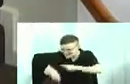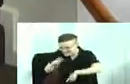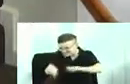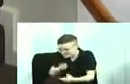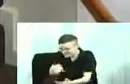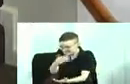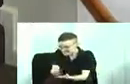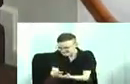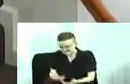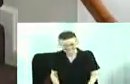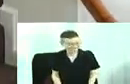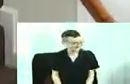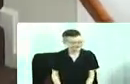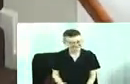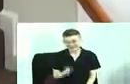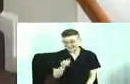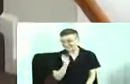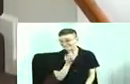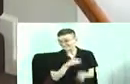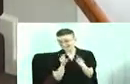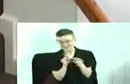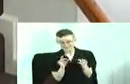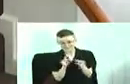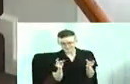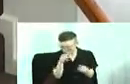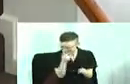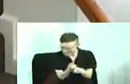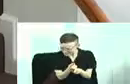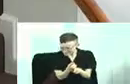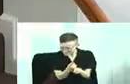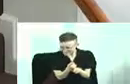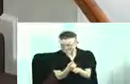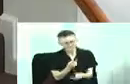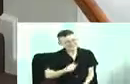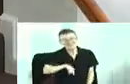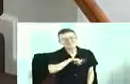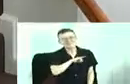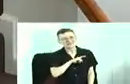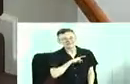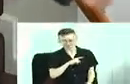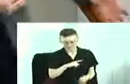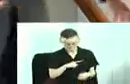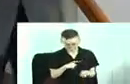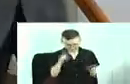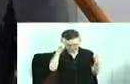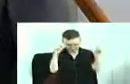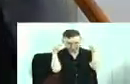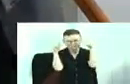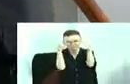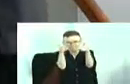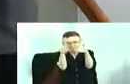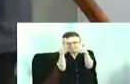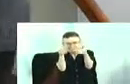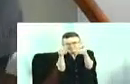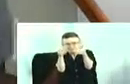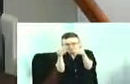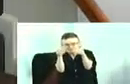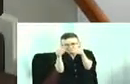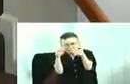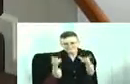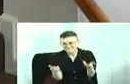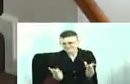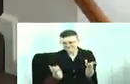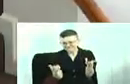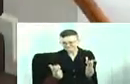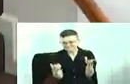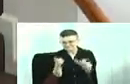Like, isn't that the story of how we sometimes spend our lives? We spend our lives so focused on whatever it is that we're focused on, so focused